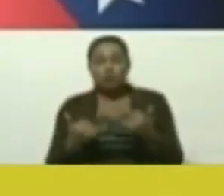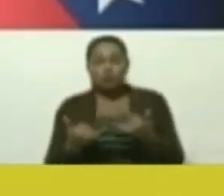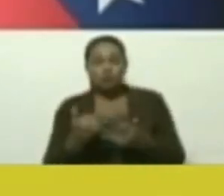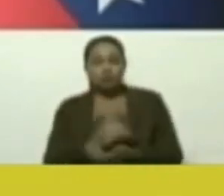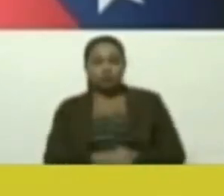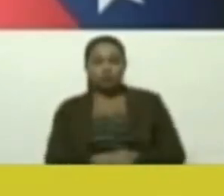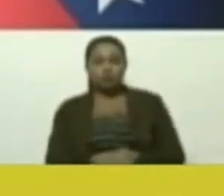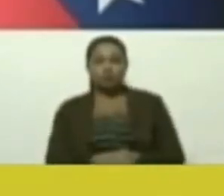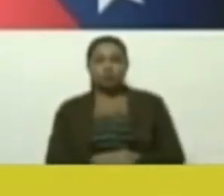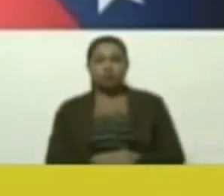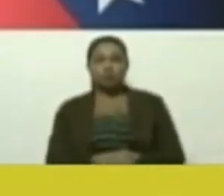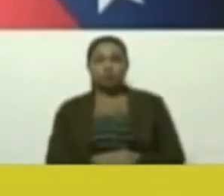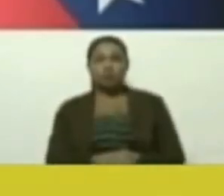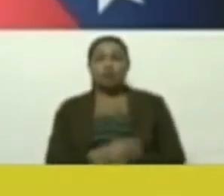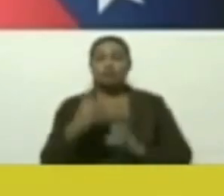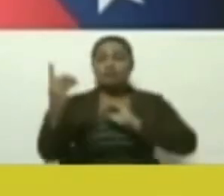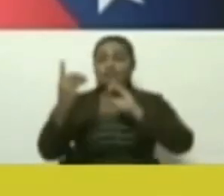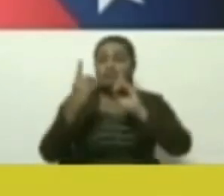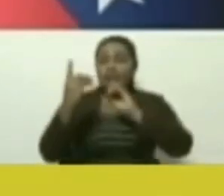coexistence,